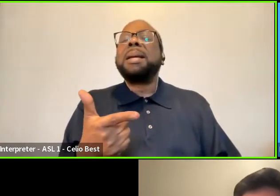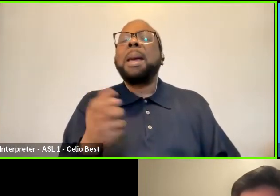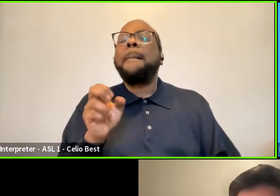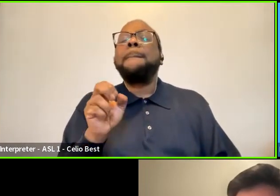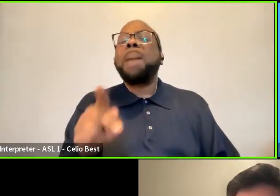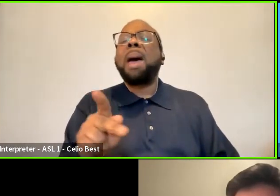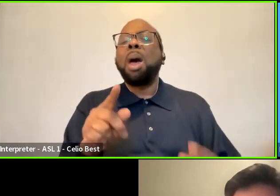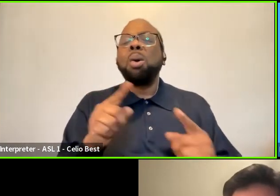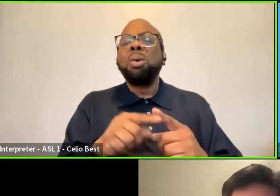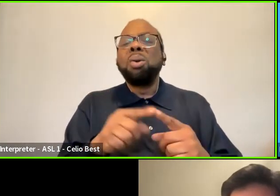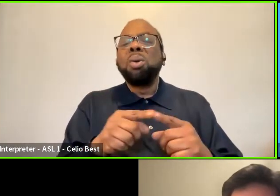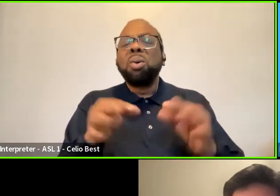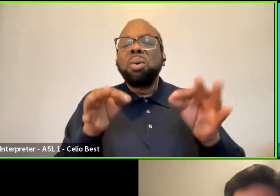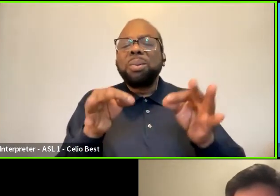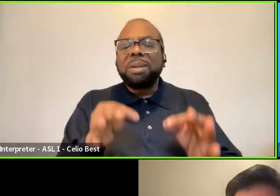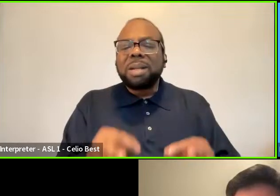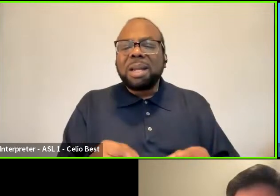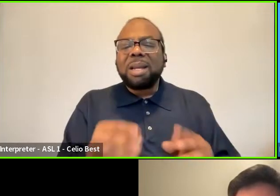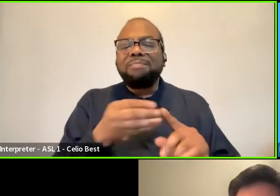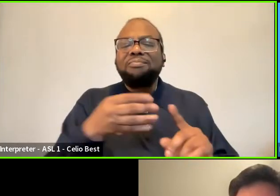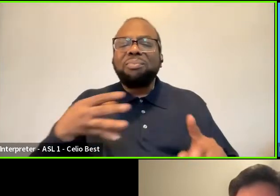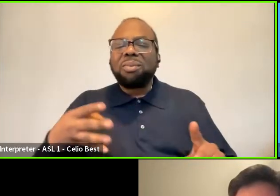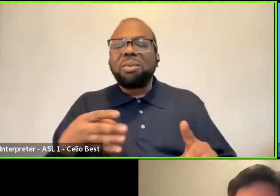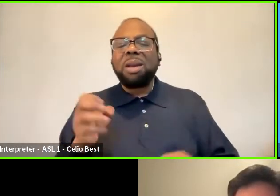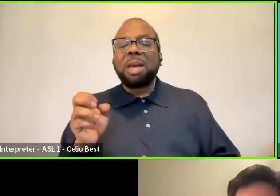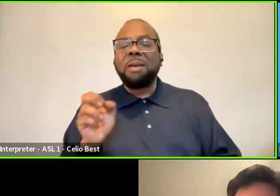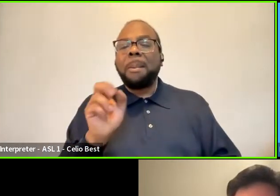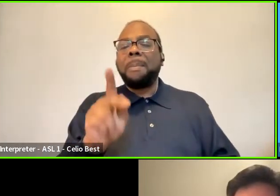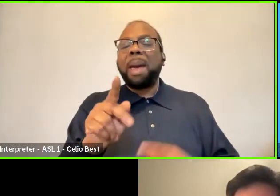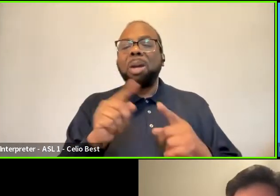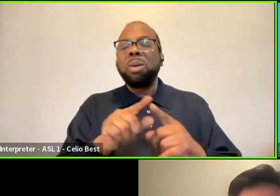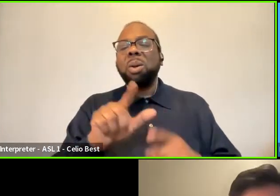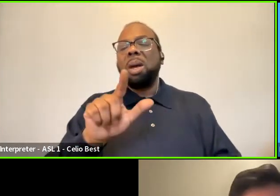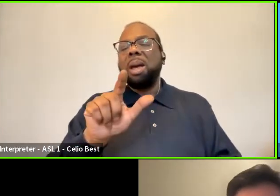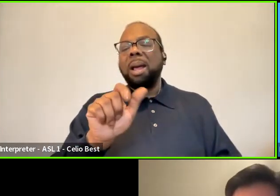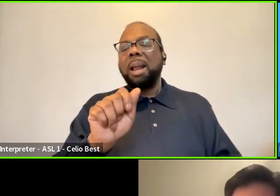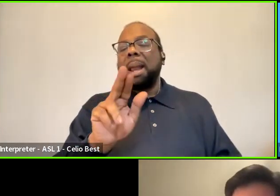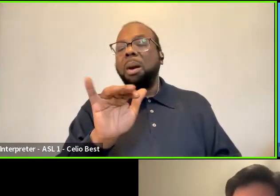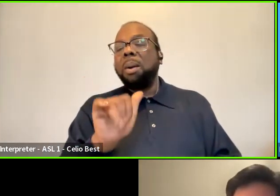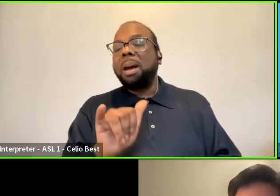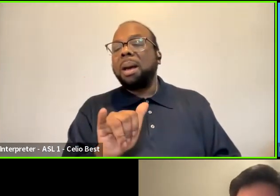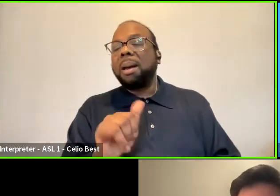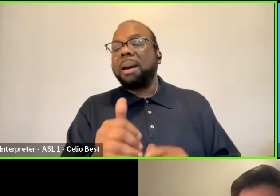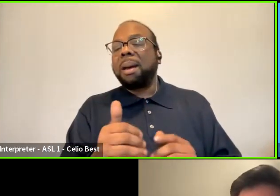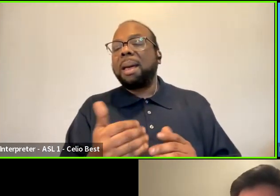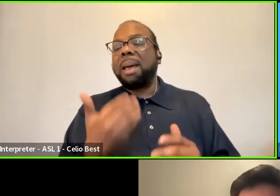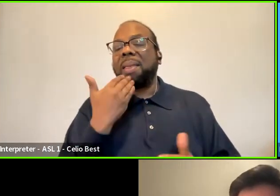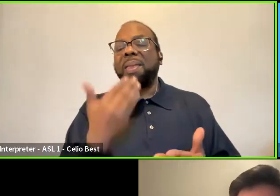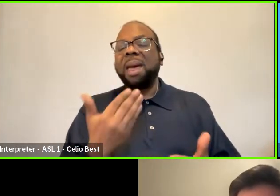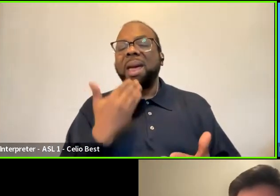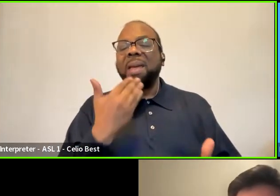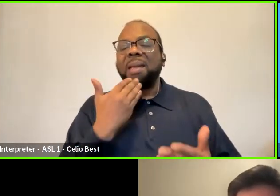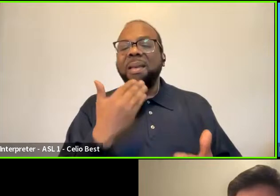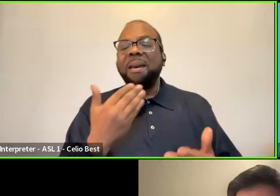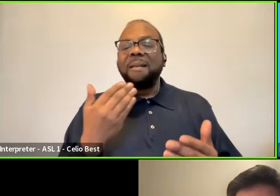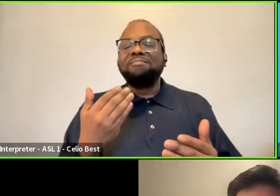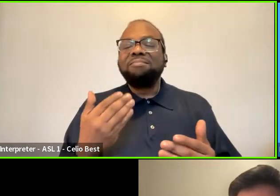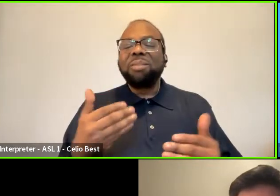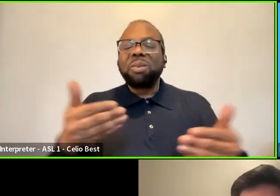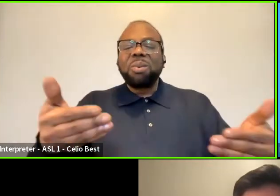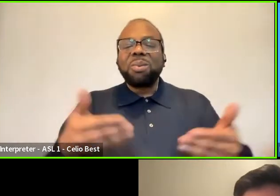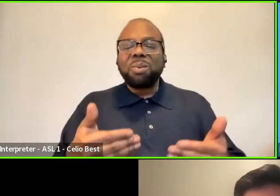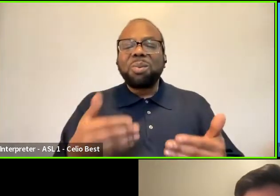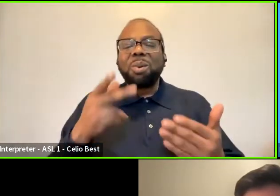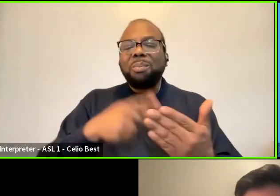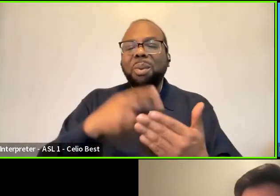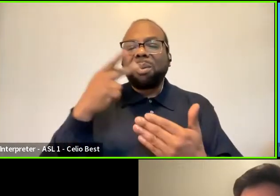and I'm going to turn it over to Lara again, and thank you for the opportunity here, Lara, to introduce the program and